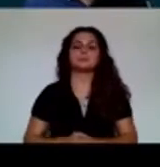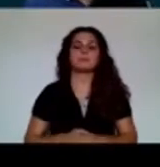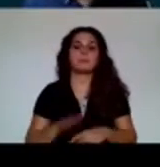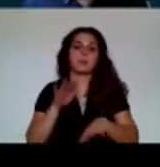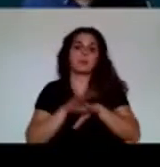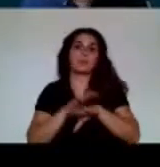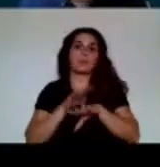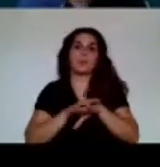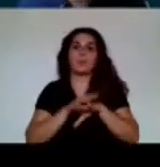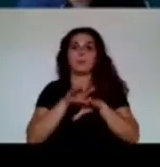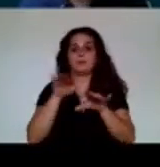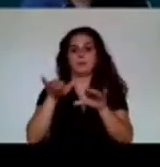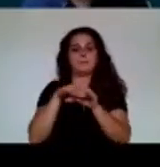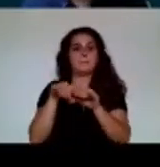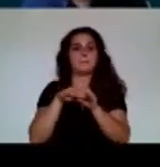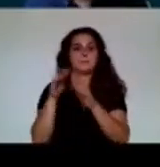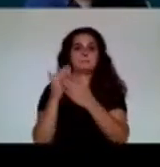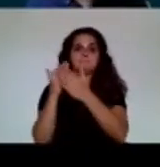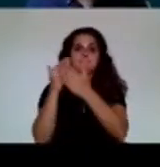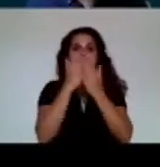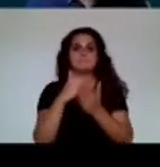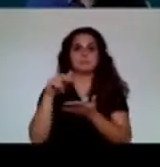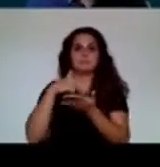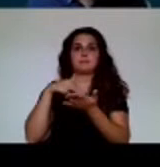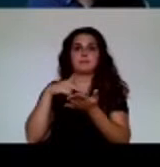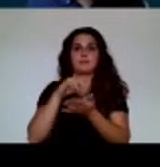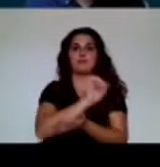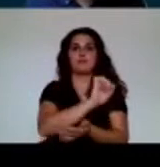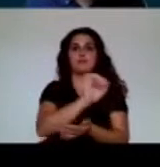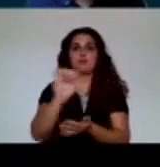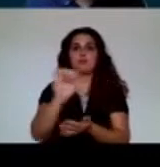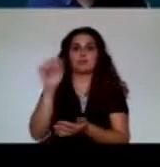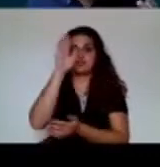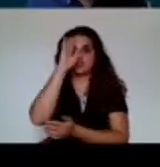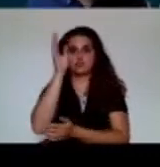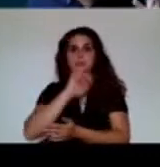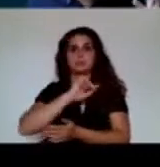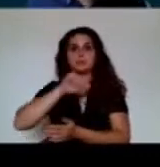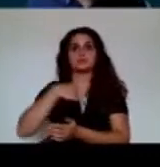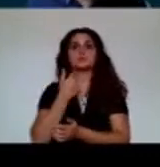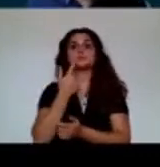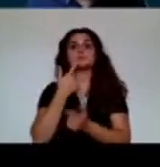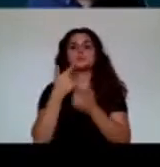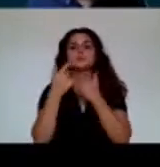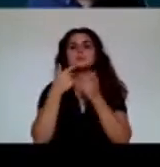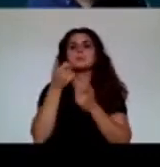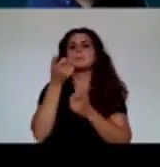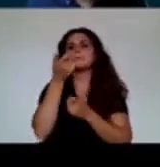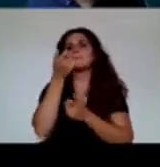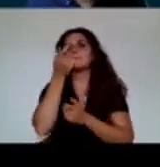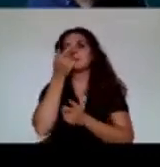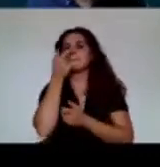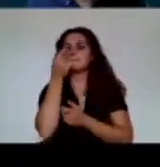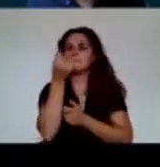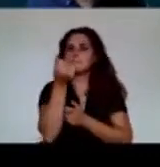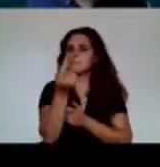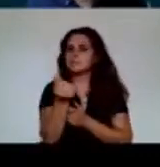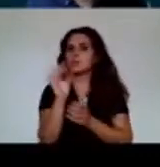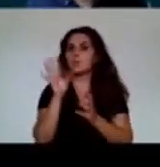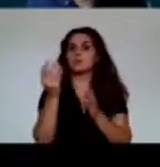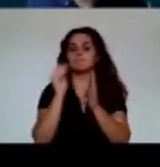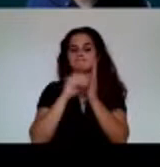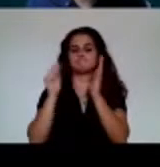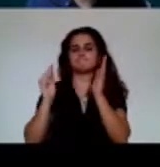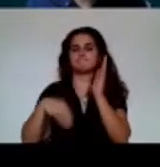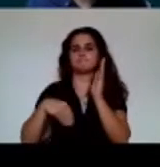Because you're participating in this event, you are aware that we asked you similar questions when